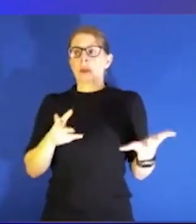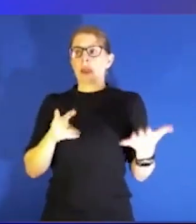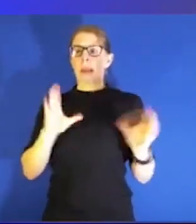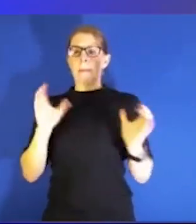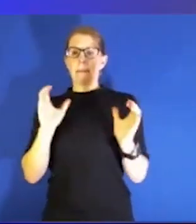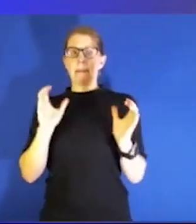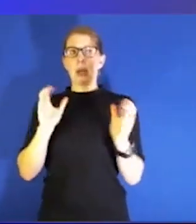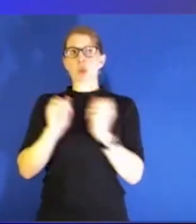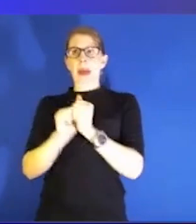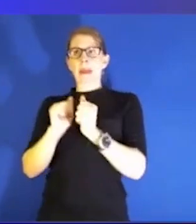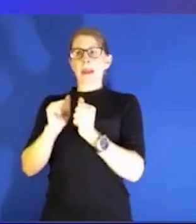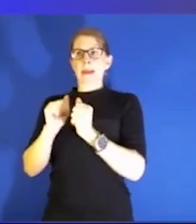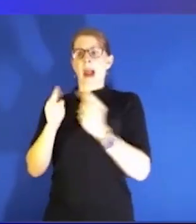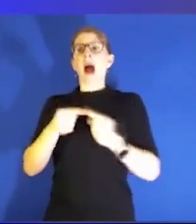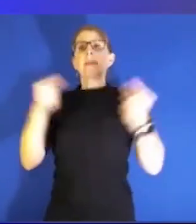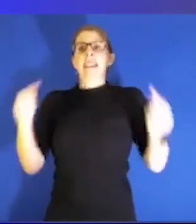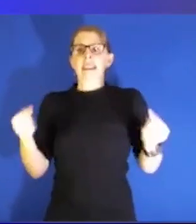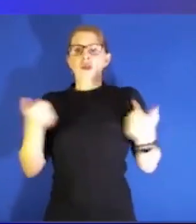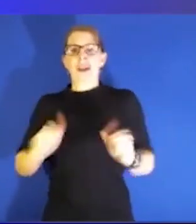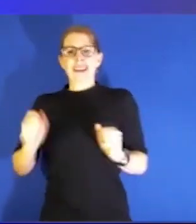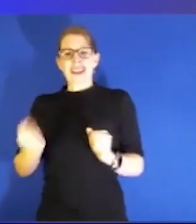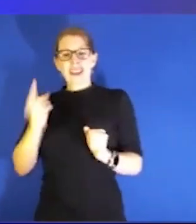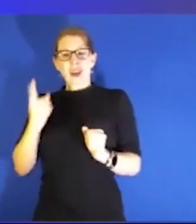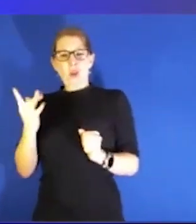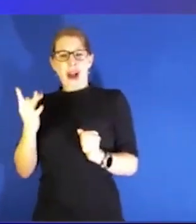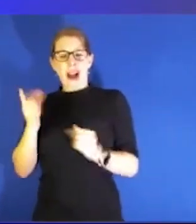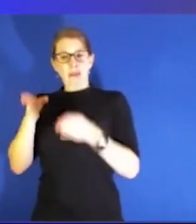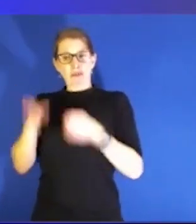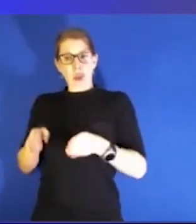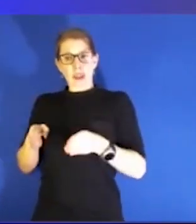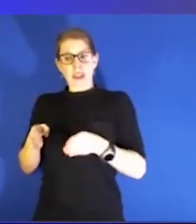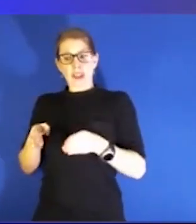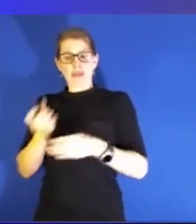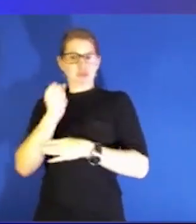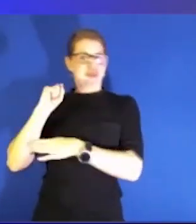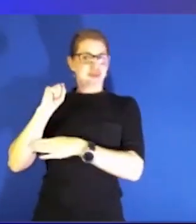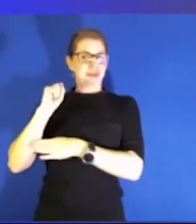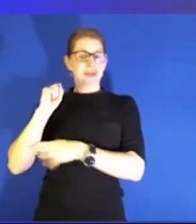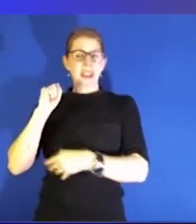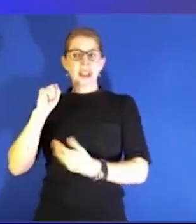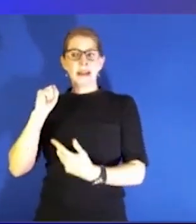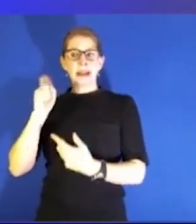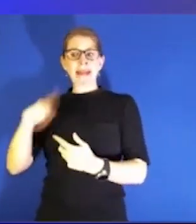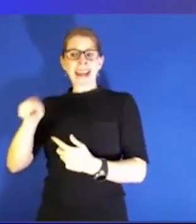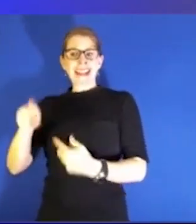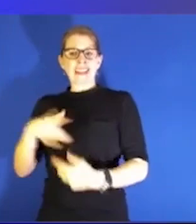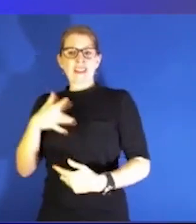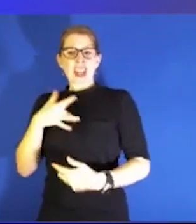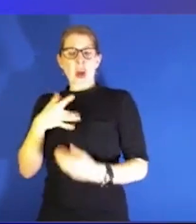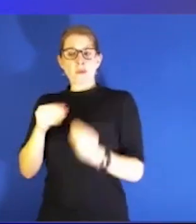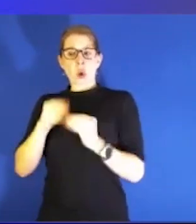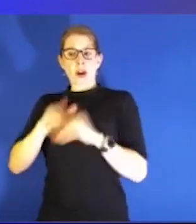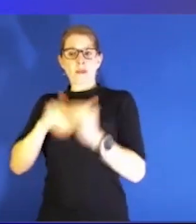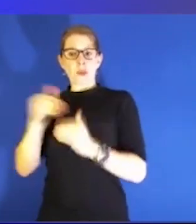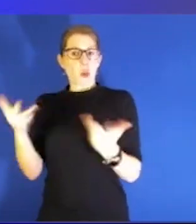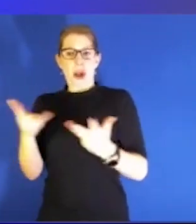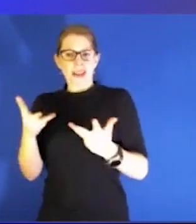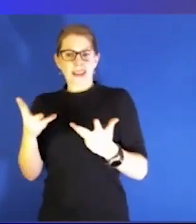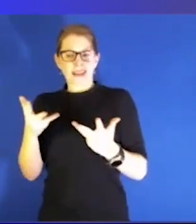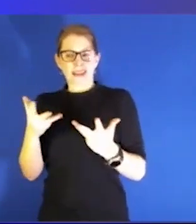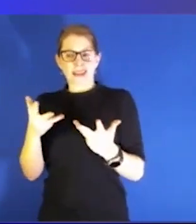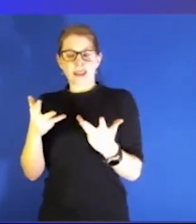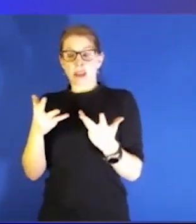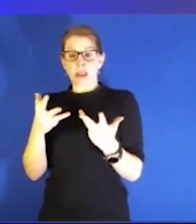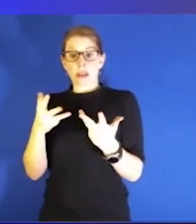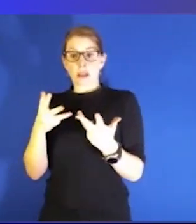that the opposite is really trying to understand why that person is reluctant. What do they need to feel more comfortable seeking, whether it's the vaccine or